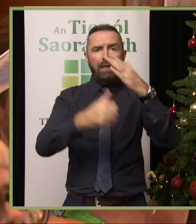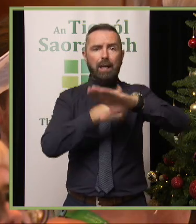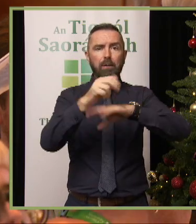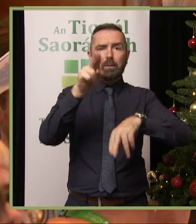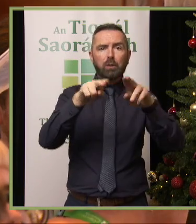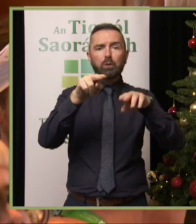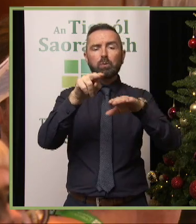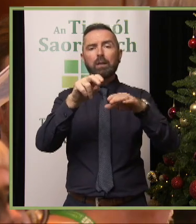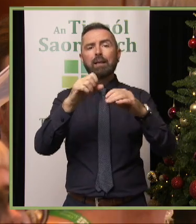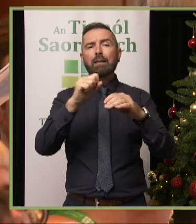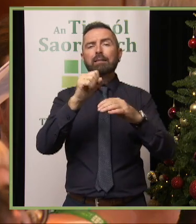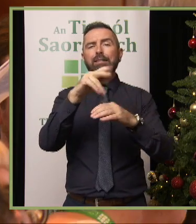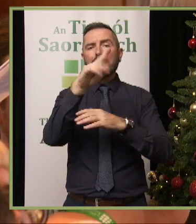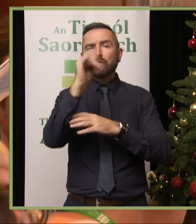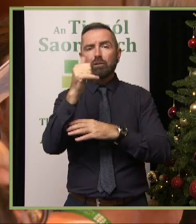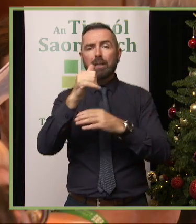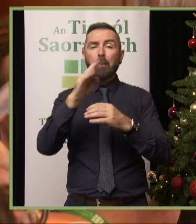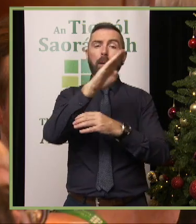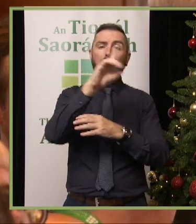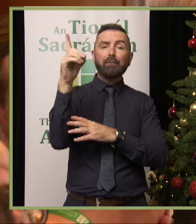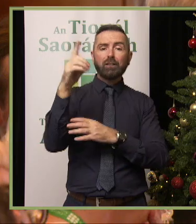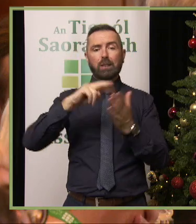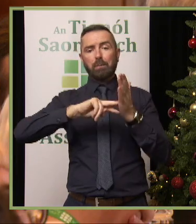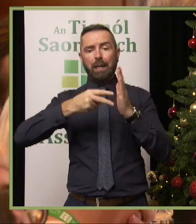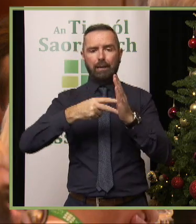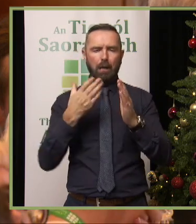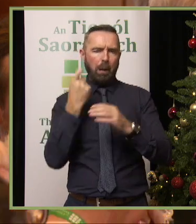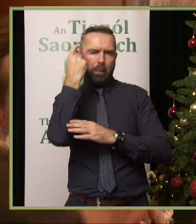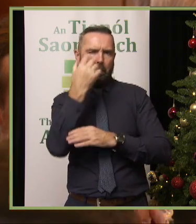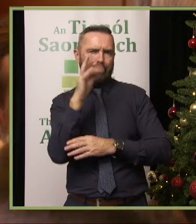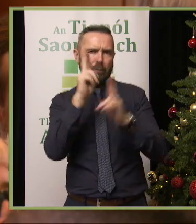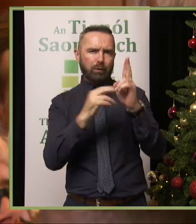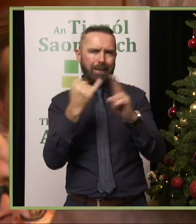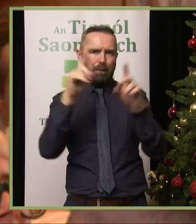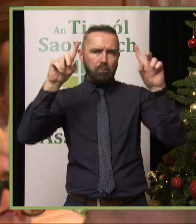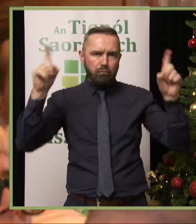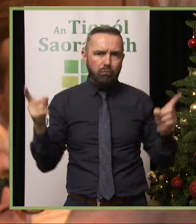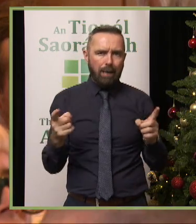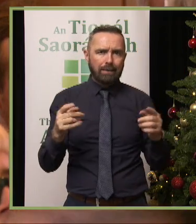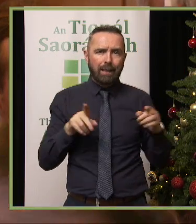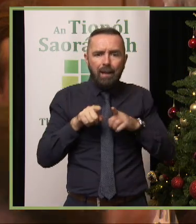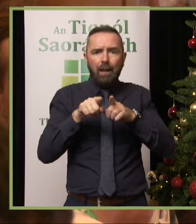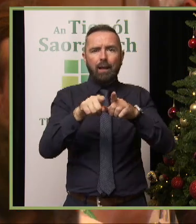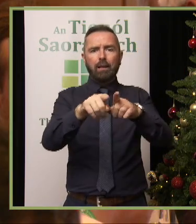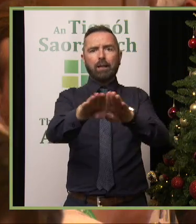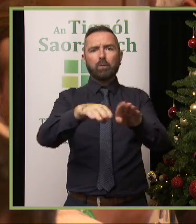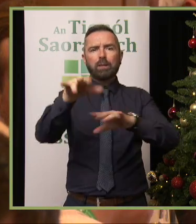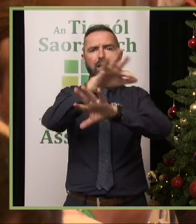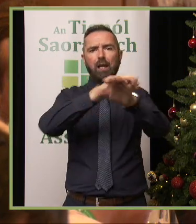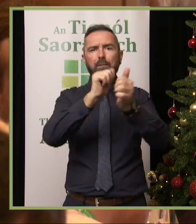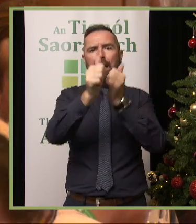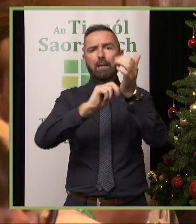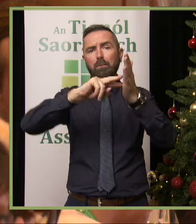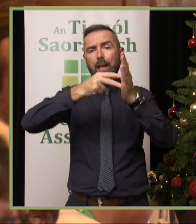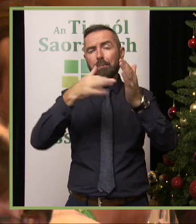national biodiversity plan. And I just wanted to query if we should put in brackets after that aligned with the climate action plan,